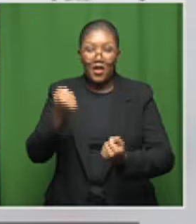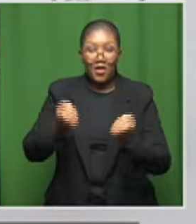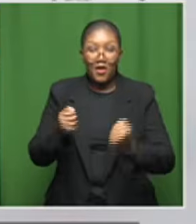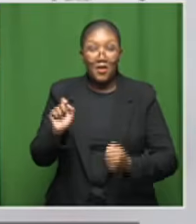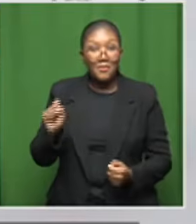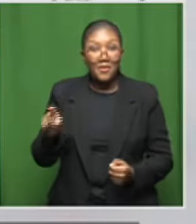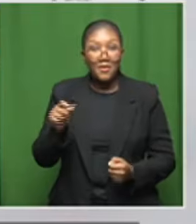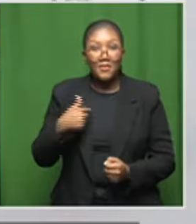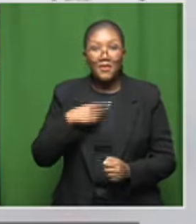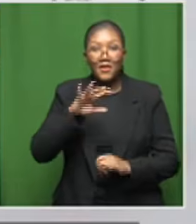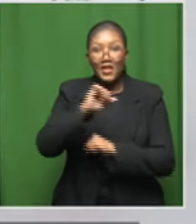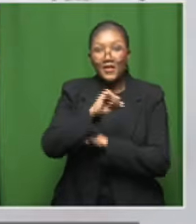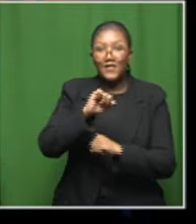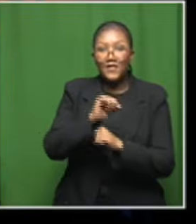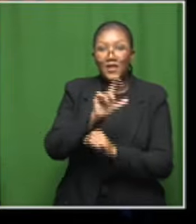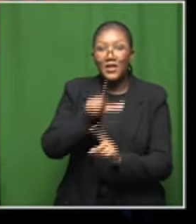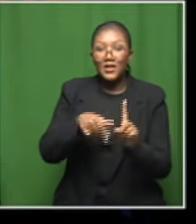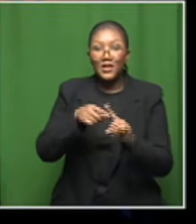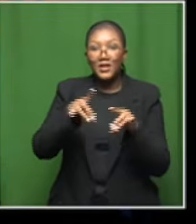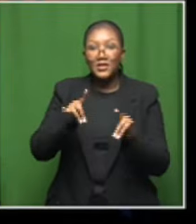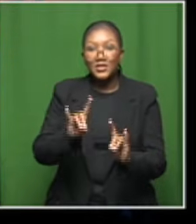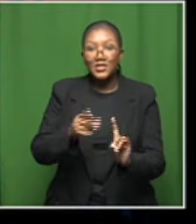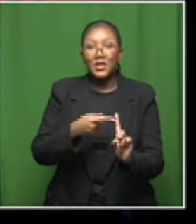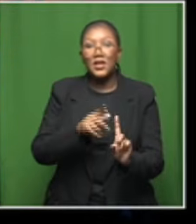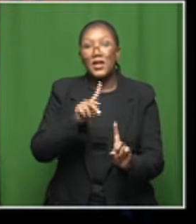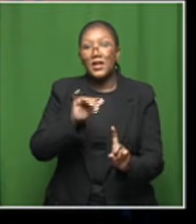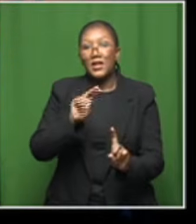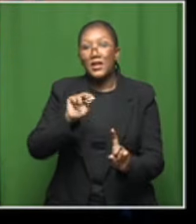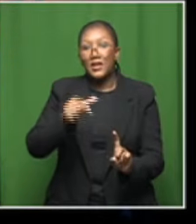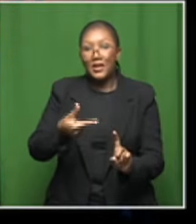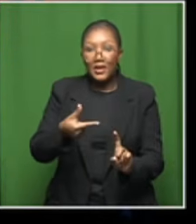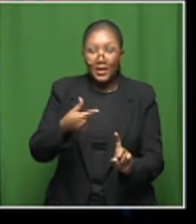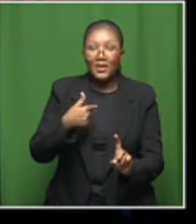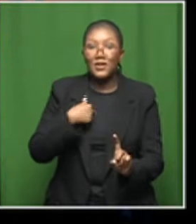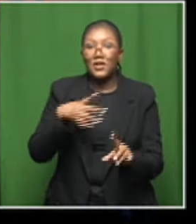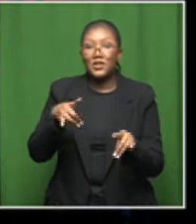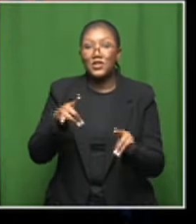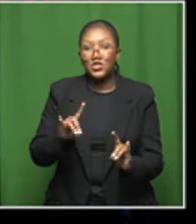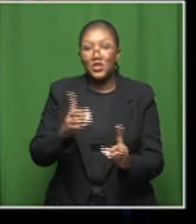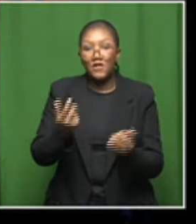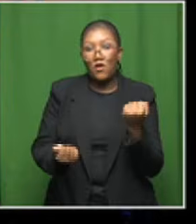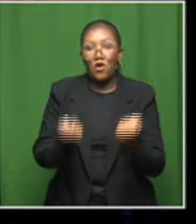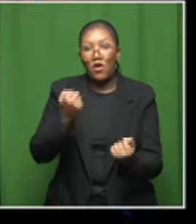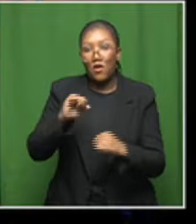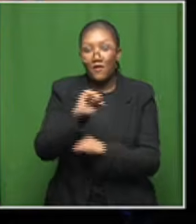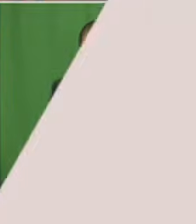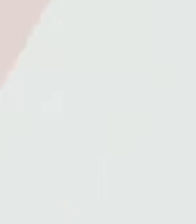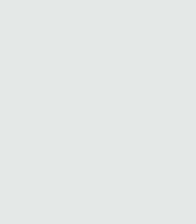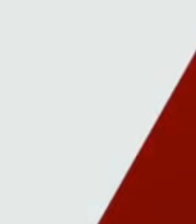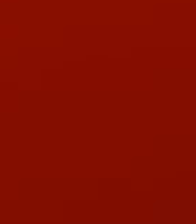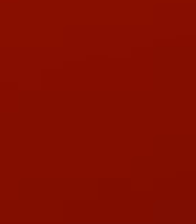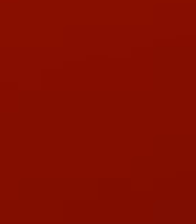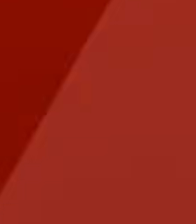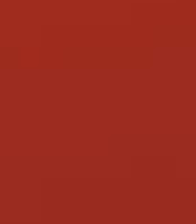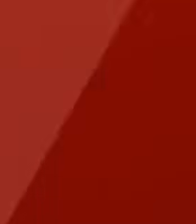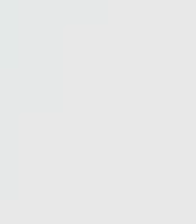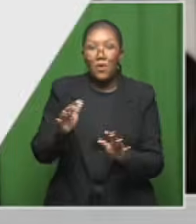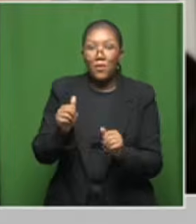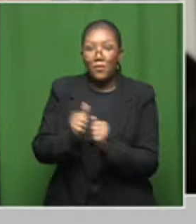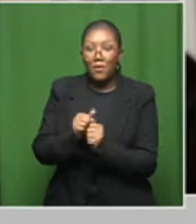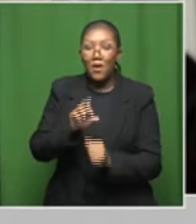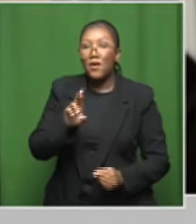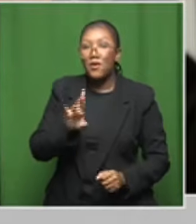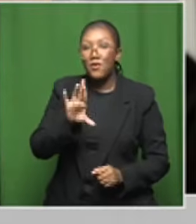the Foundation's Vice Chair, Alistair, Chairperson of the Philipstown WireCar Foundation and co-founder of the original